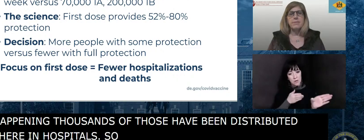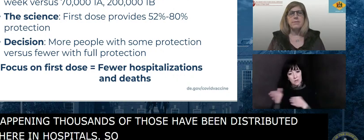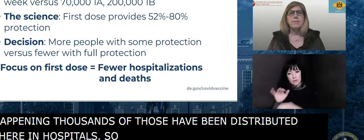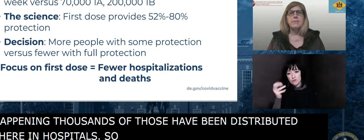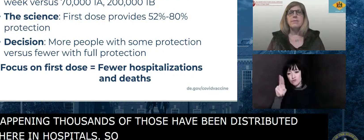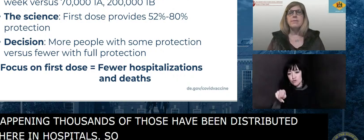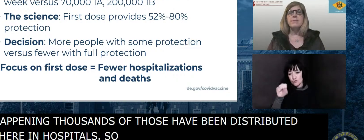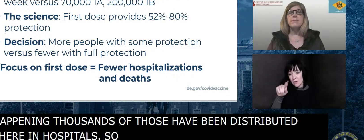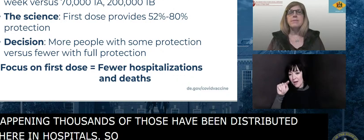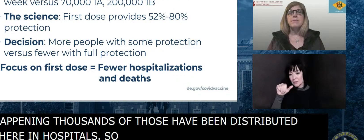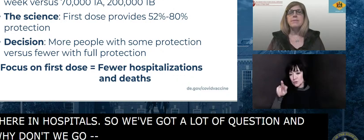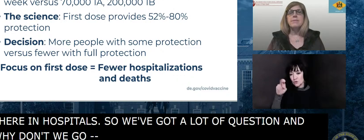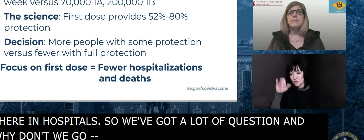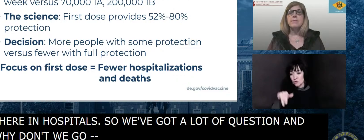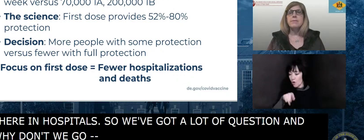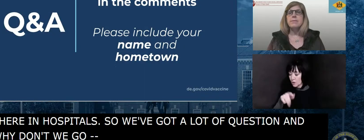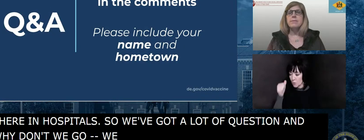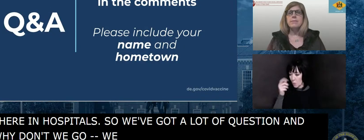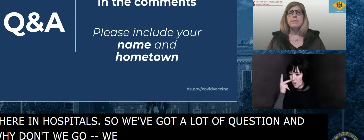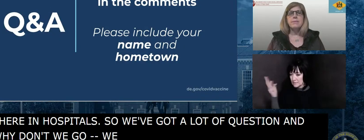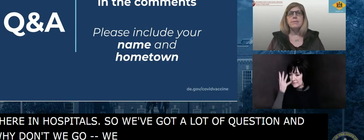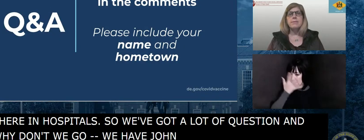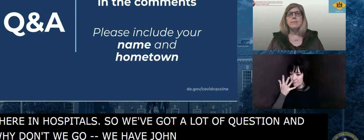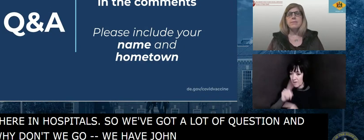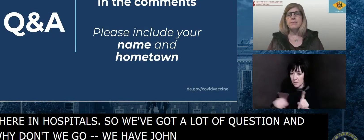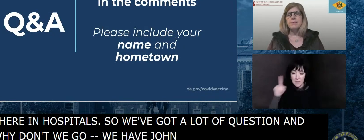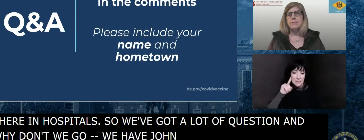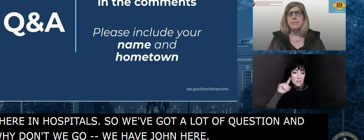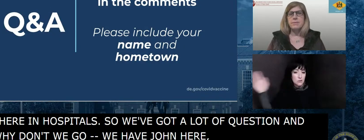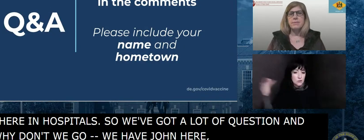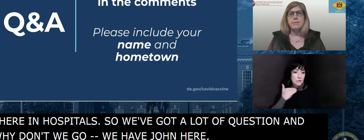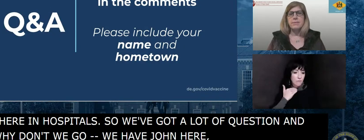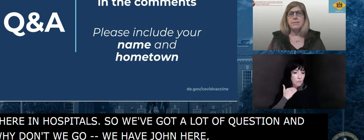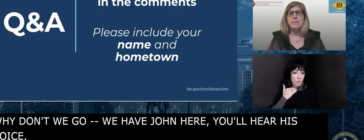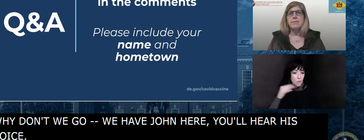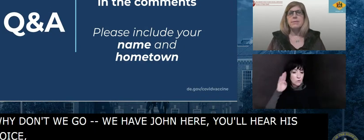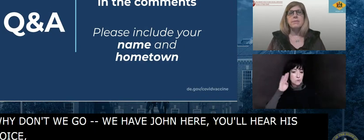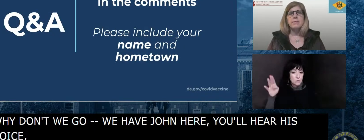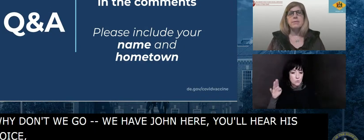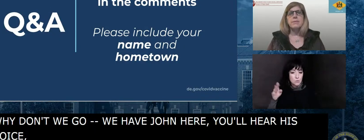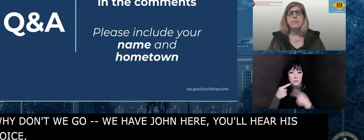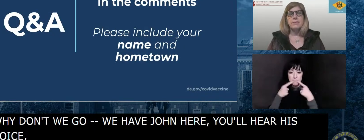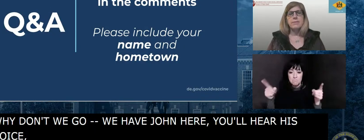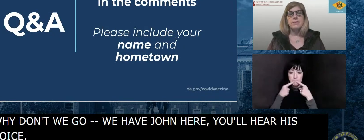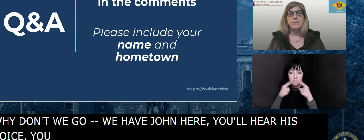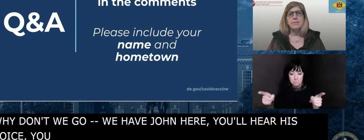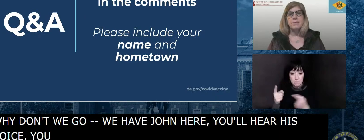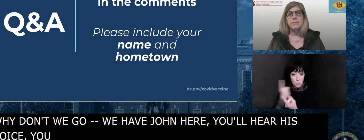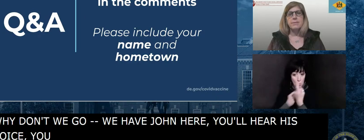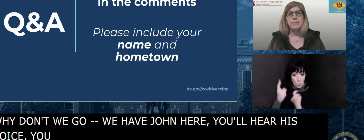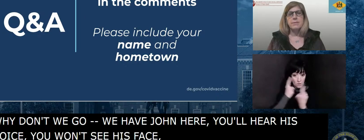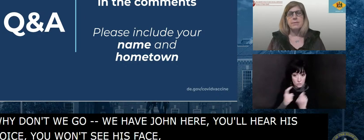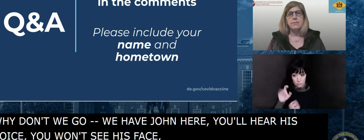hear his voice. You won't see his face, but he's out there and he's got questions for us. John?